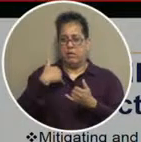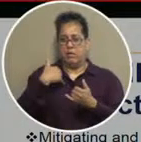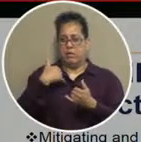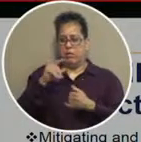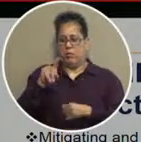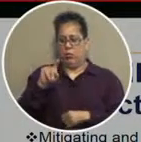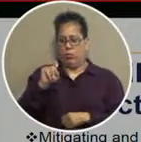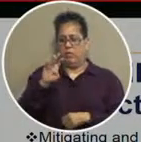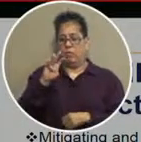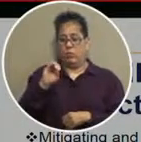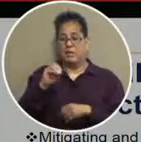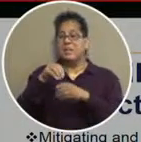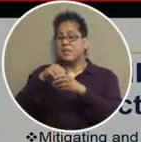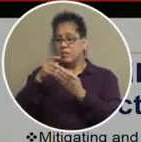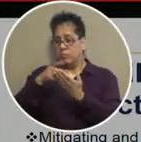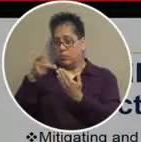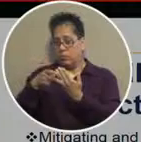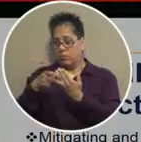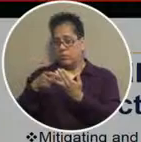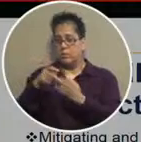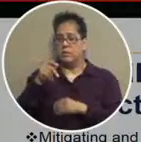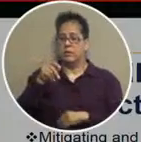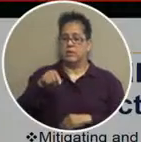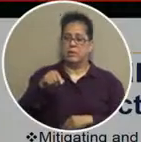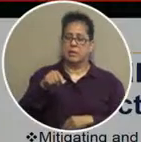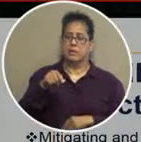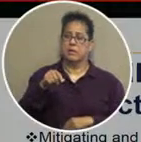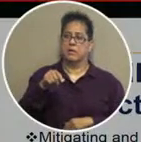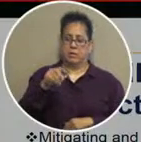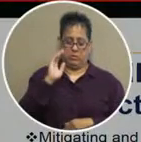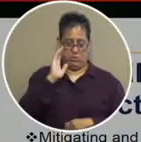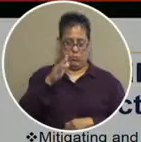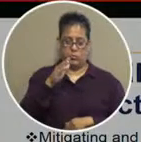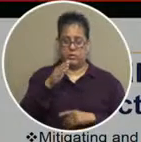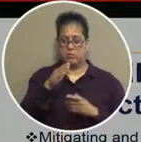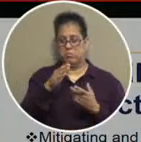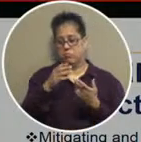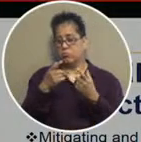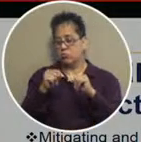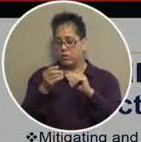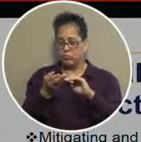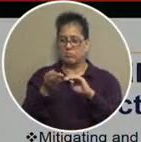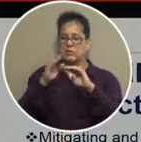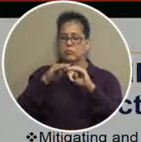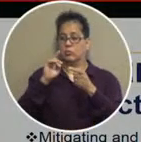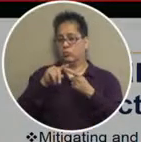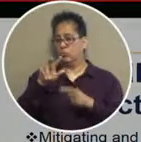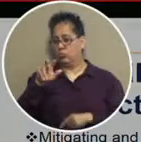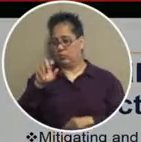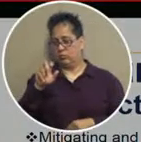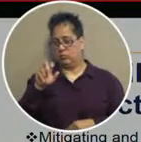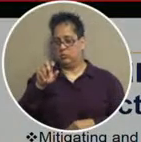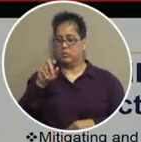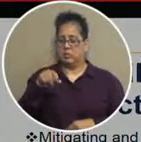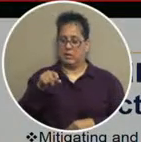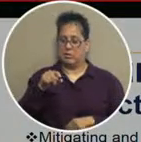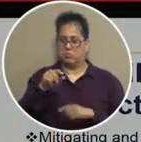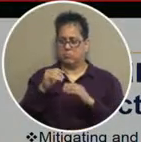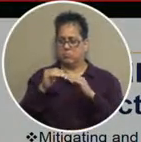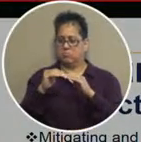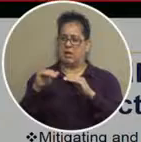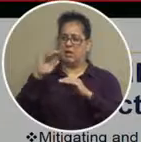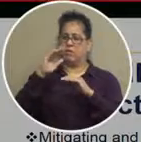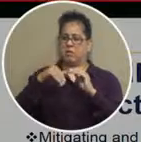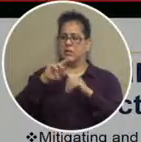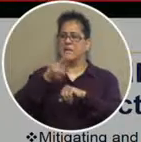above 140 in the program, with a phased approach to get us to upwards of 300. This is far above the national